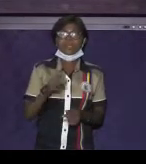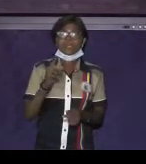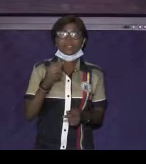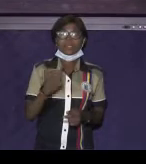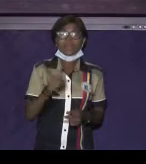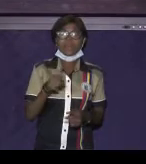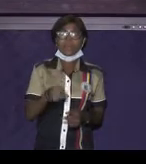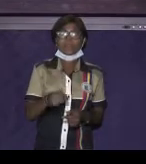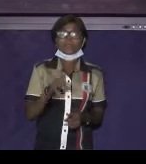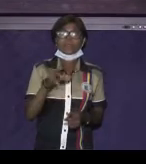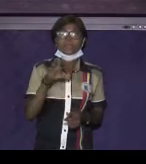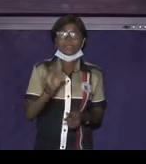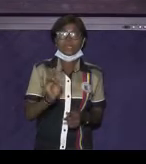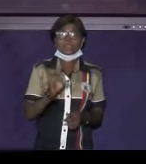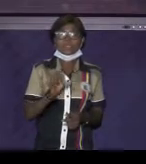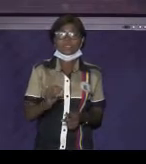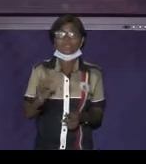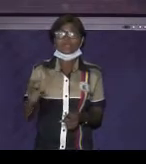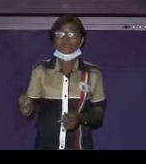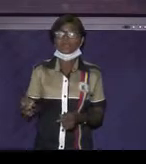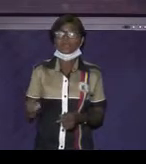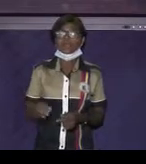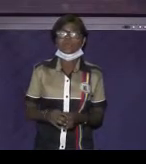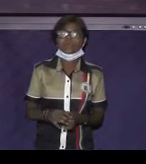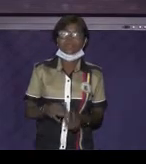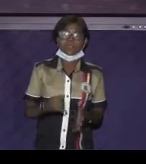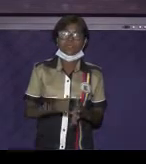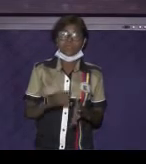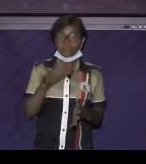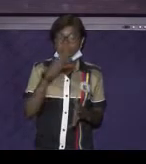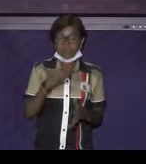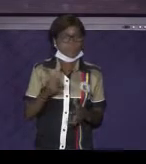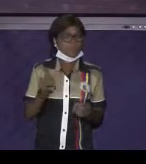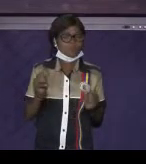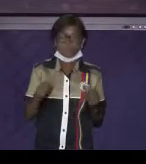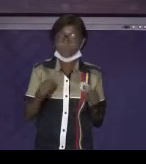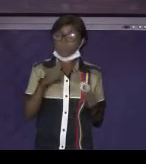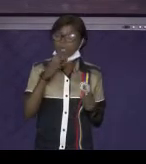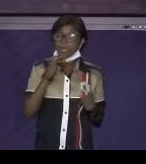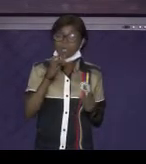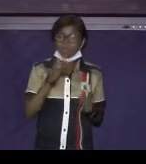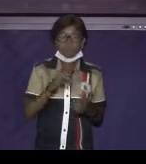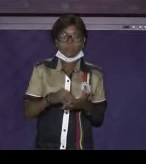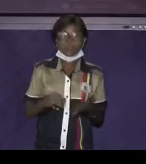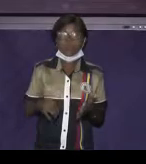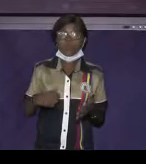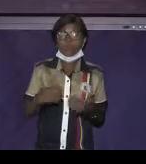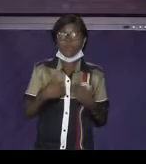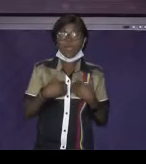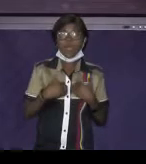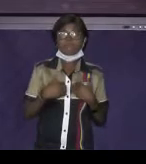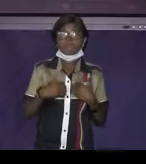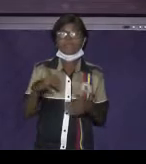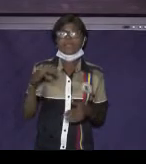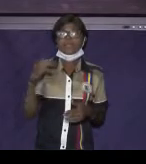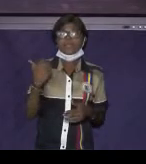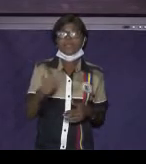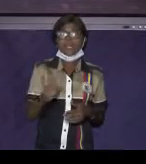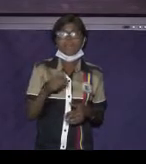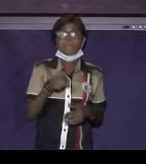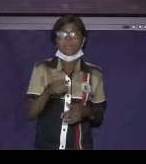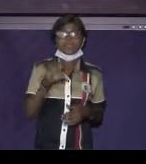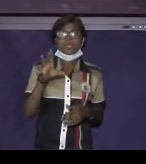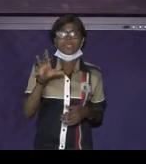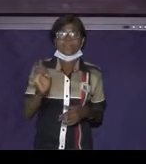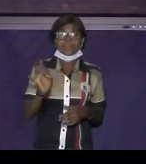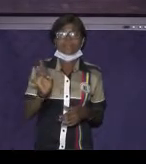10.800, and the zeros at the back, of course, in a decimal number can be deleted. So we have 10.8.